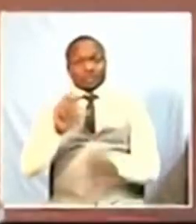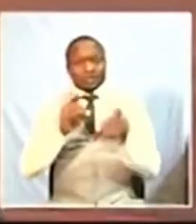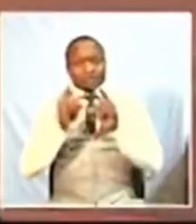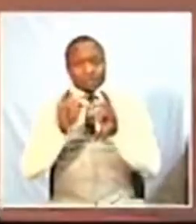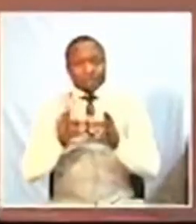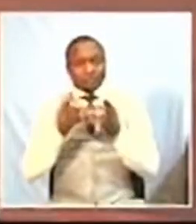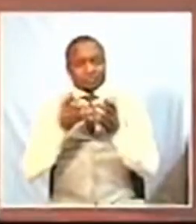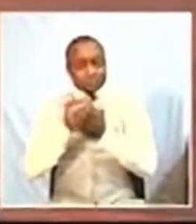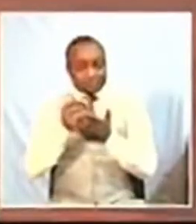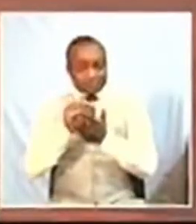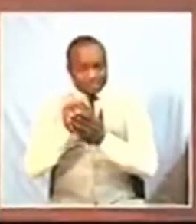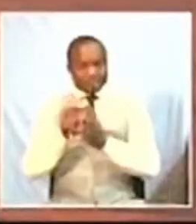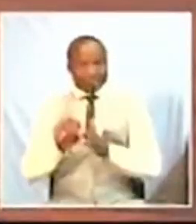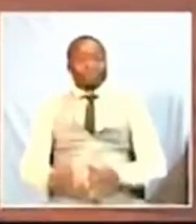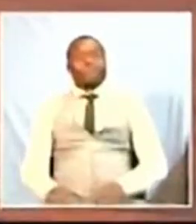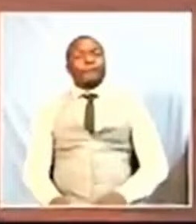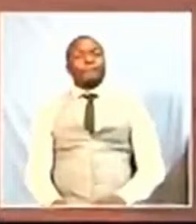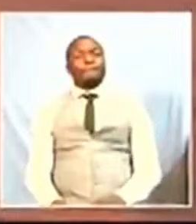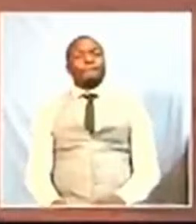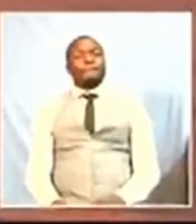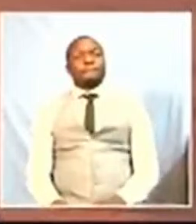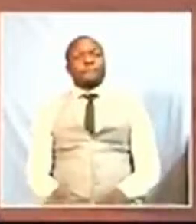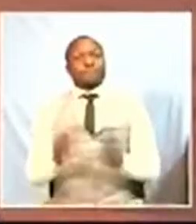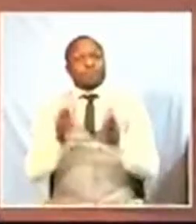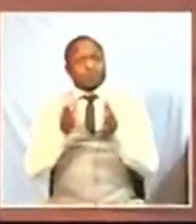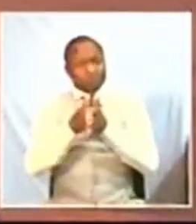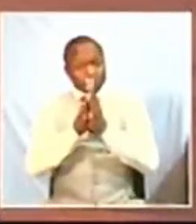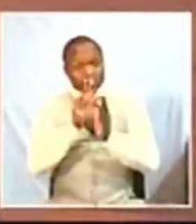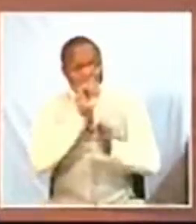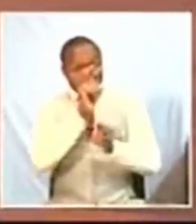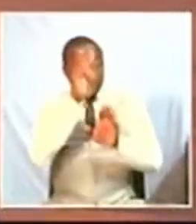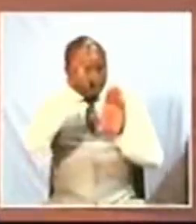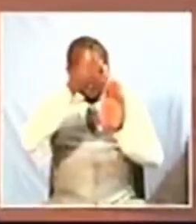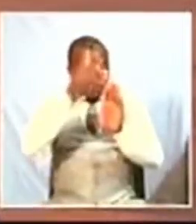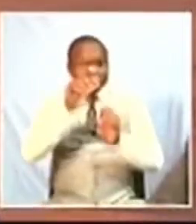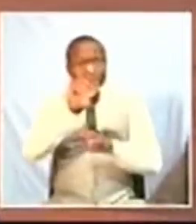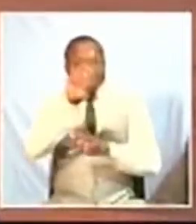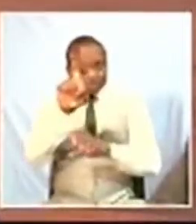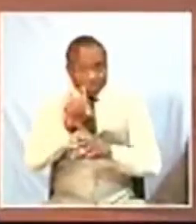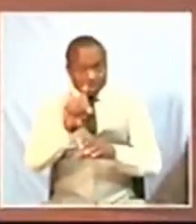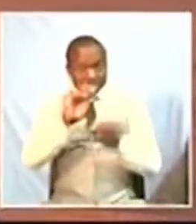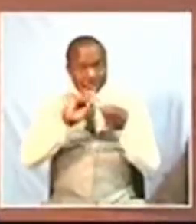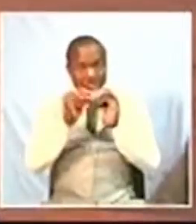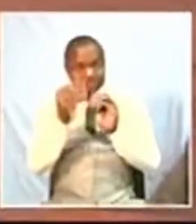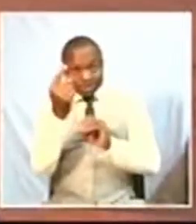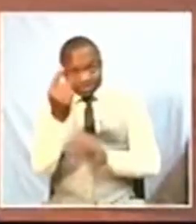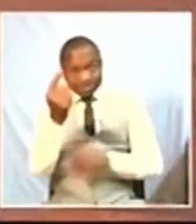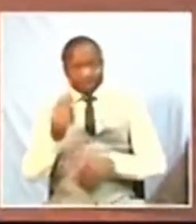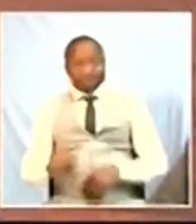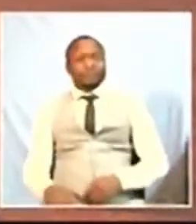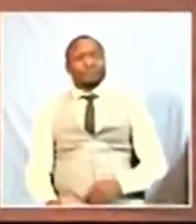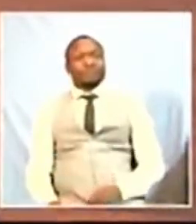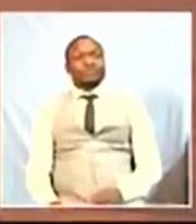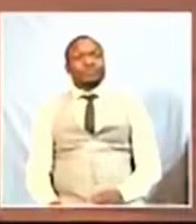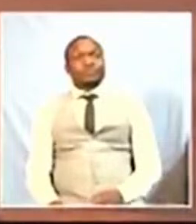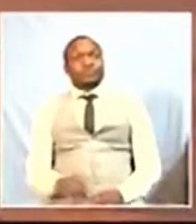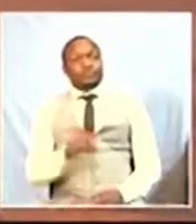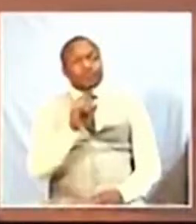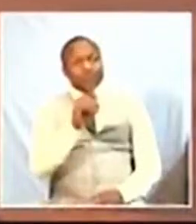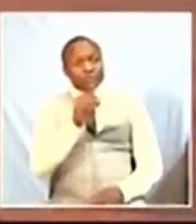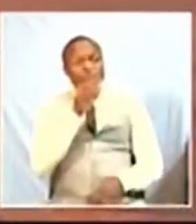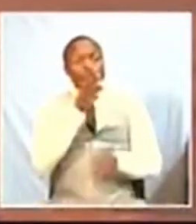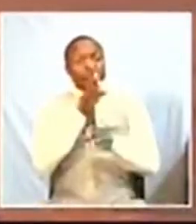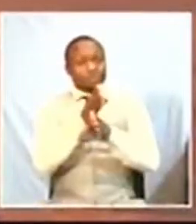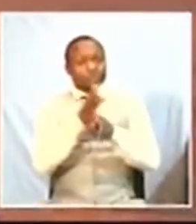think we want to ask you specific questions. Number 1, have you